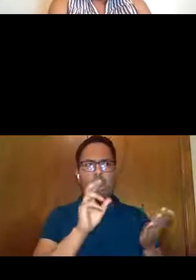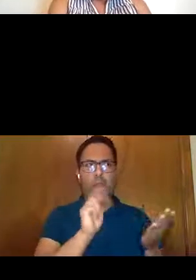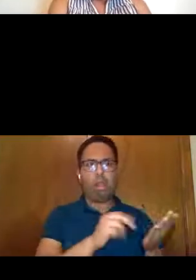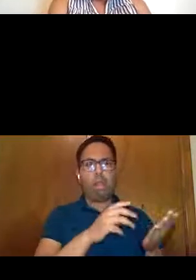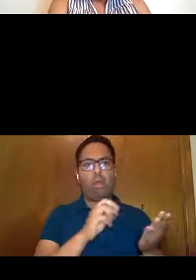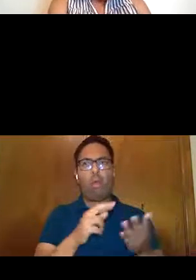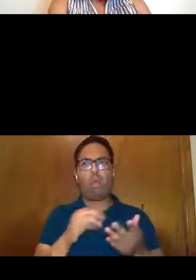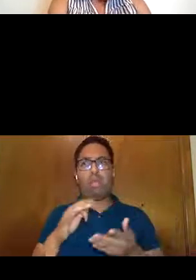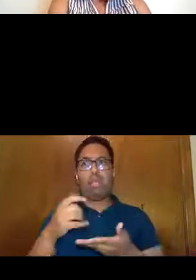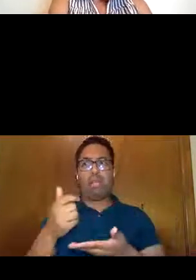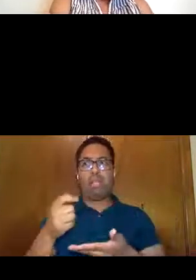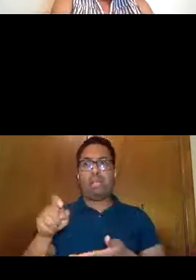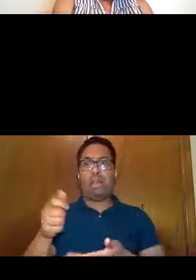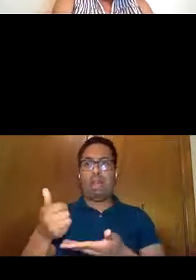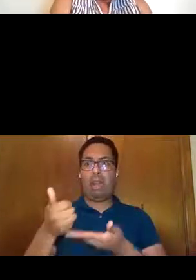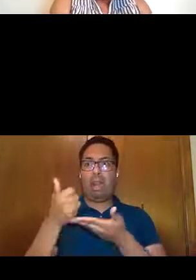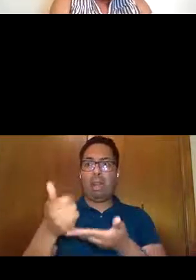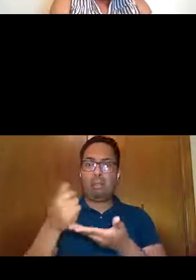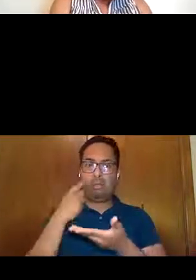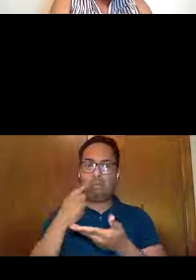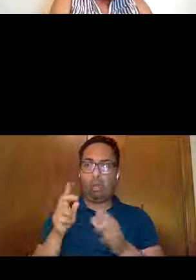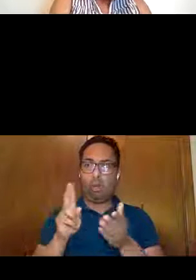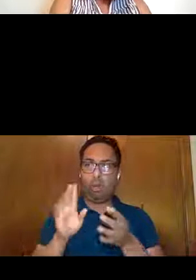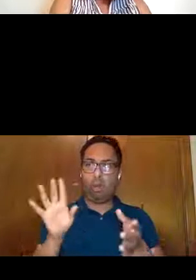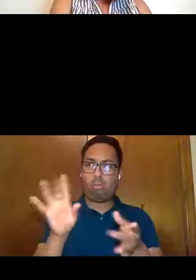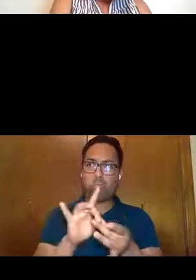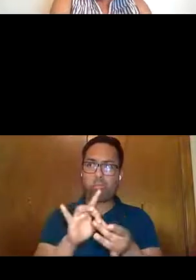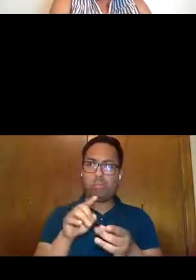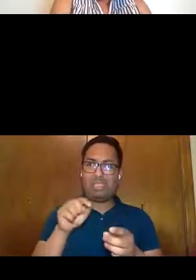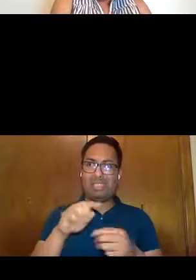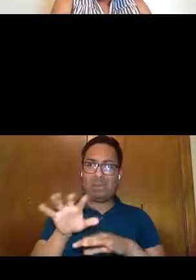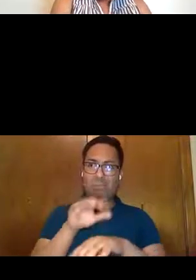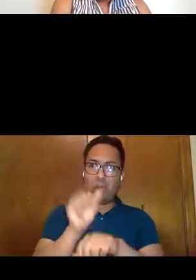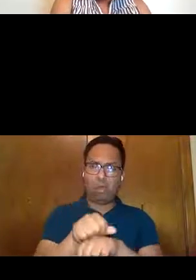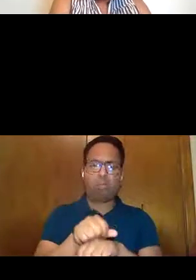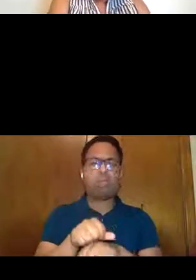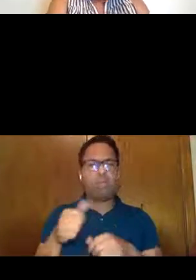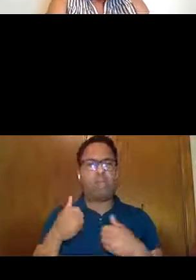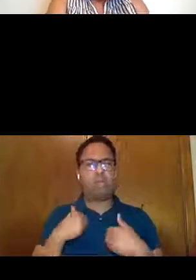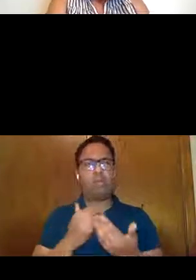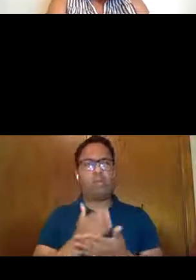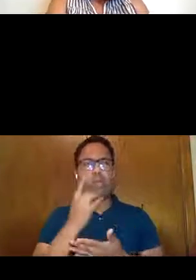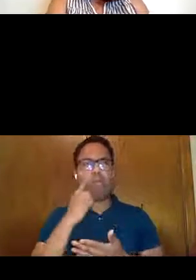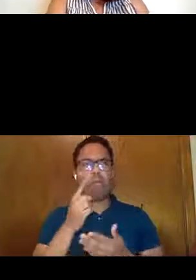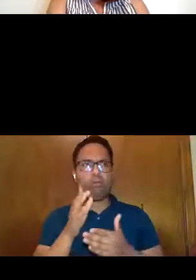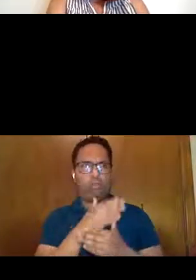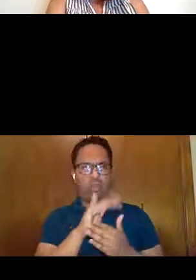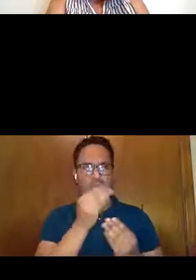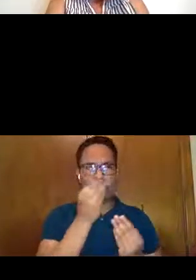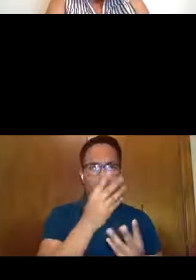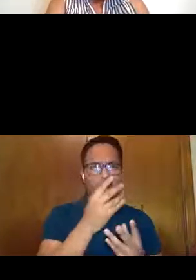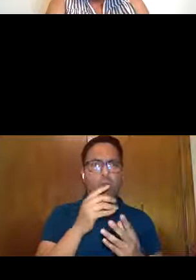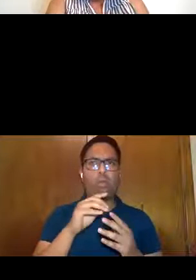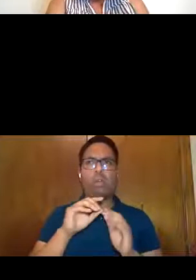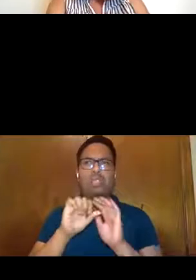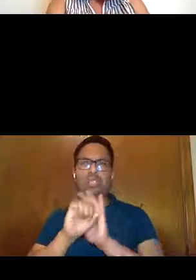platform for the appointment. You have the right to share information or symptoms and ask questions